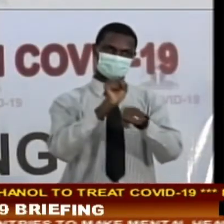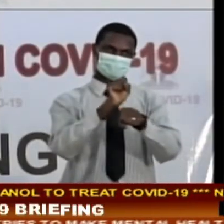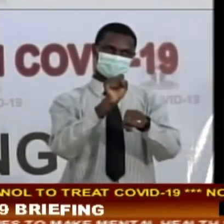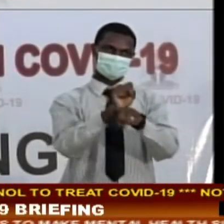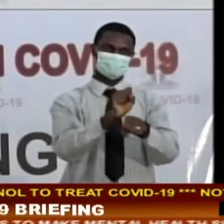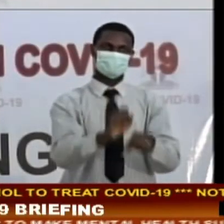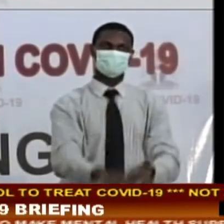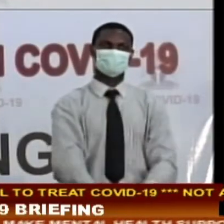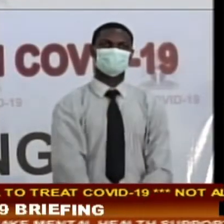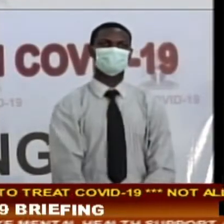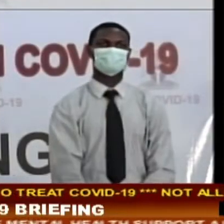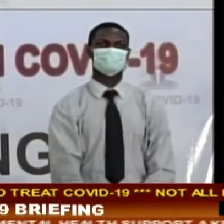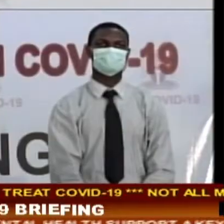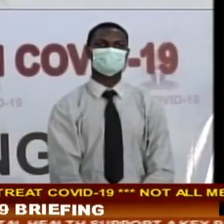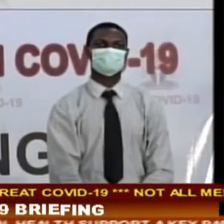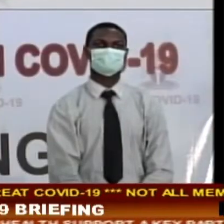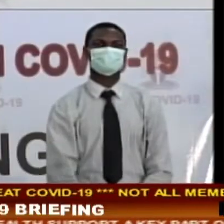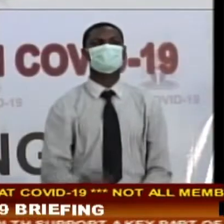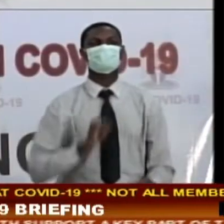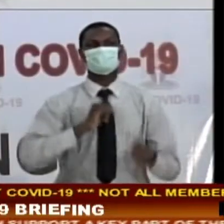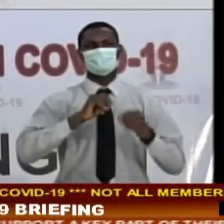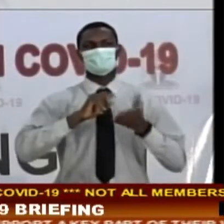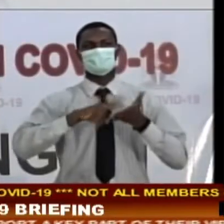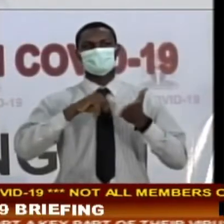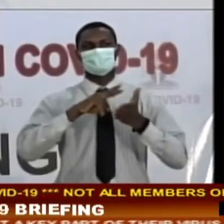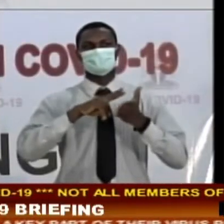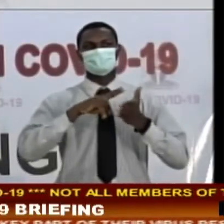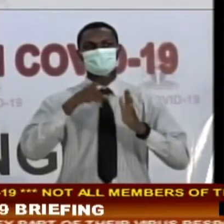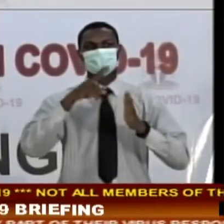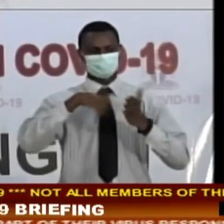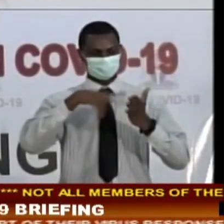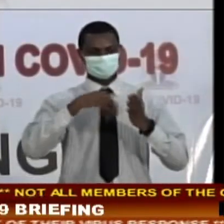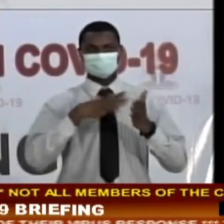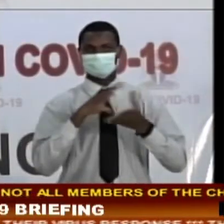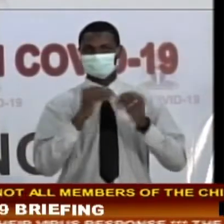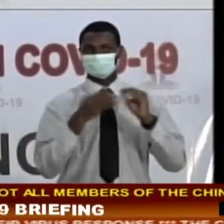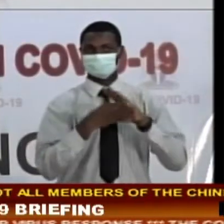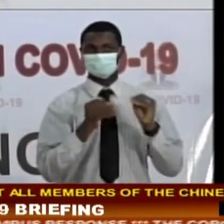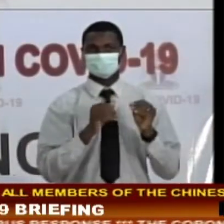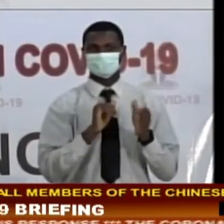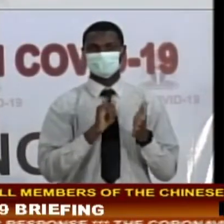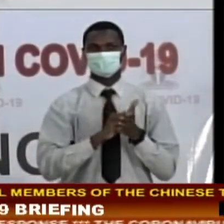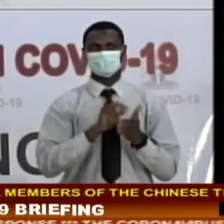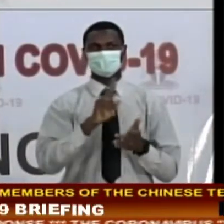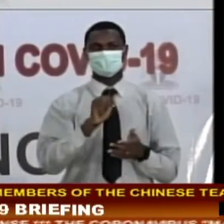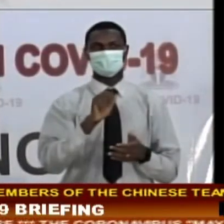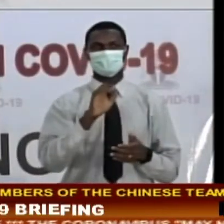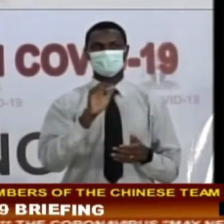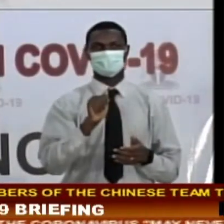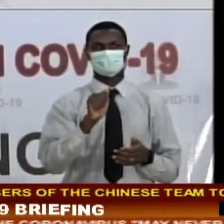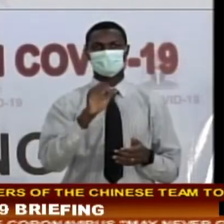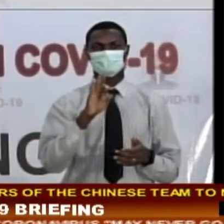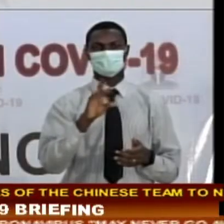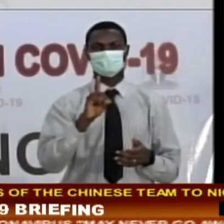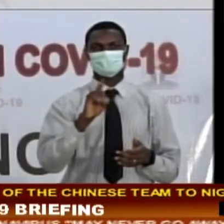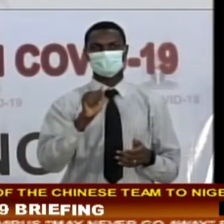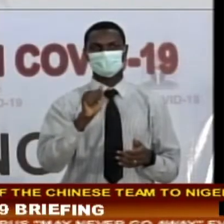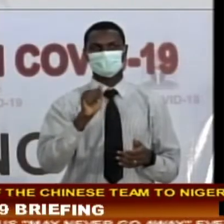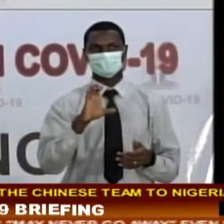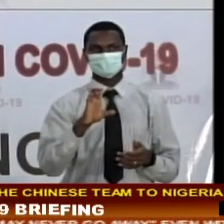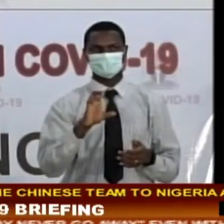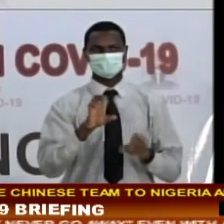appeal I read a headline today I have not verified navd DG is saying that probably just one I've have not